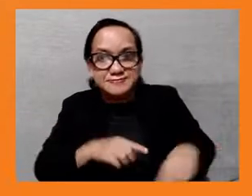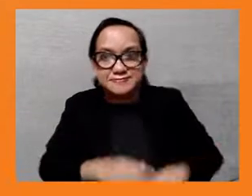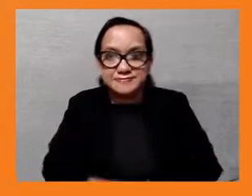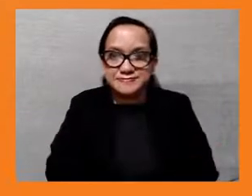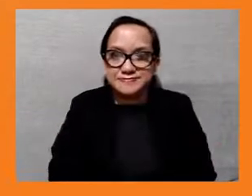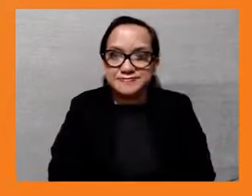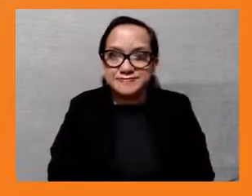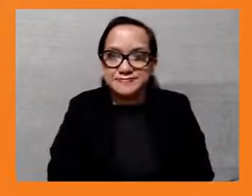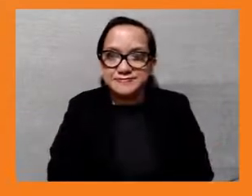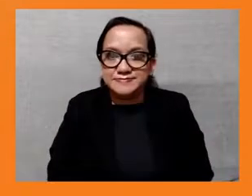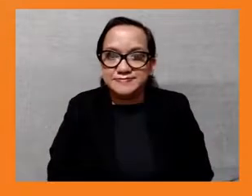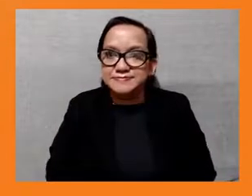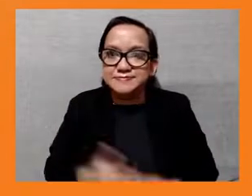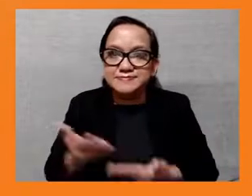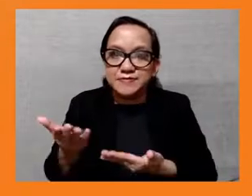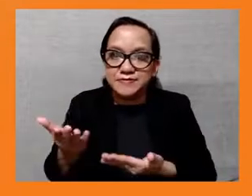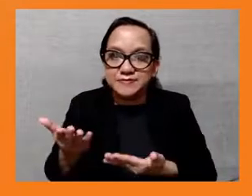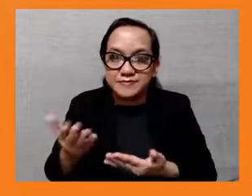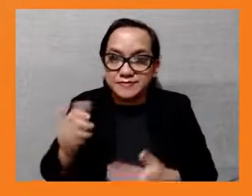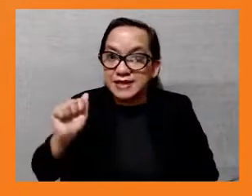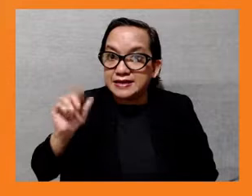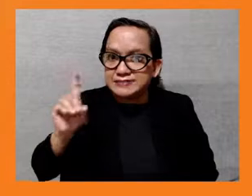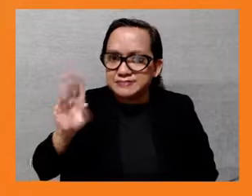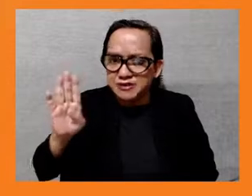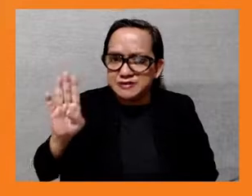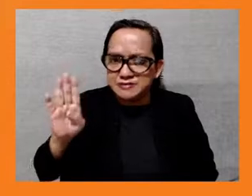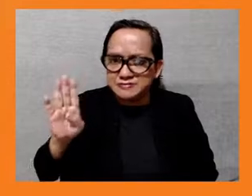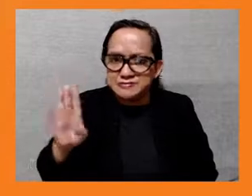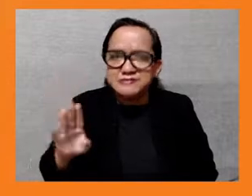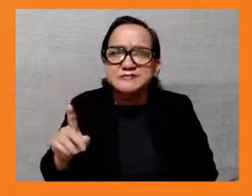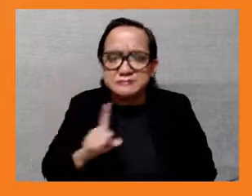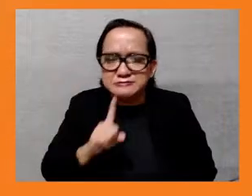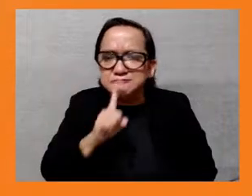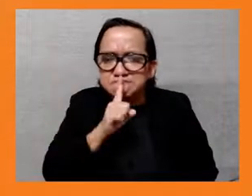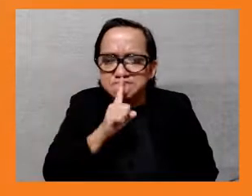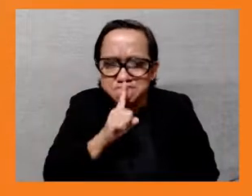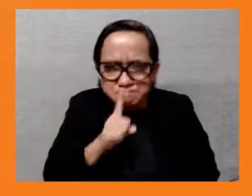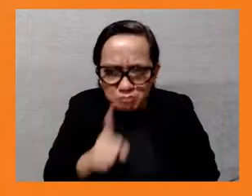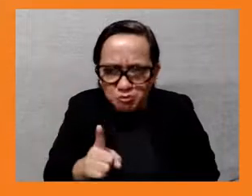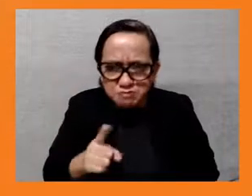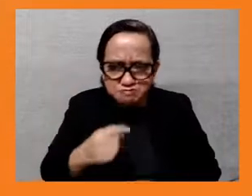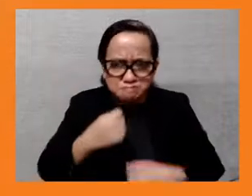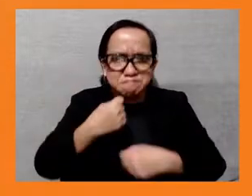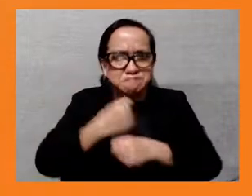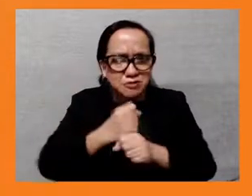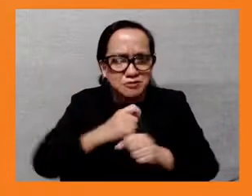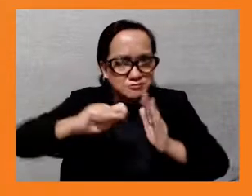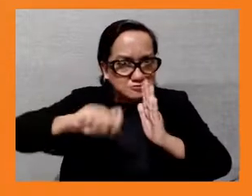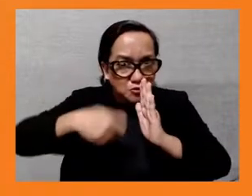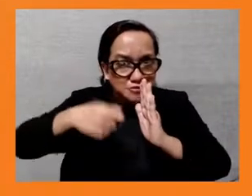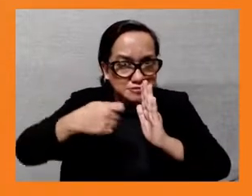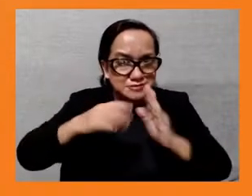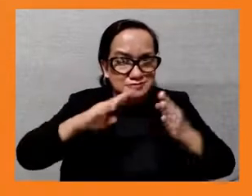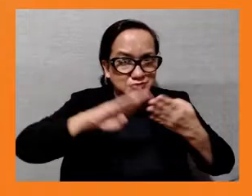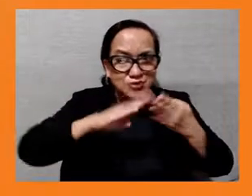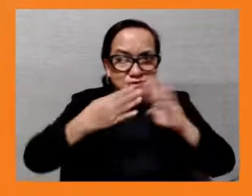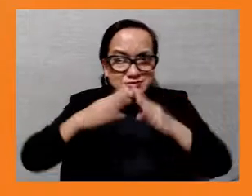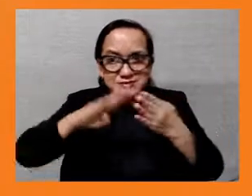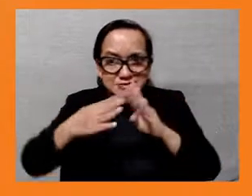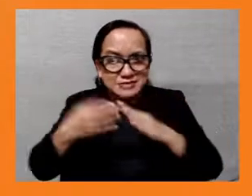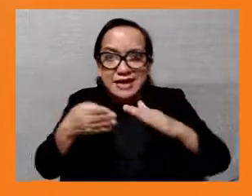you're suggesting. There will be a focus on the core labour standards, but we will also look more broadly at a range of